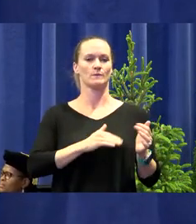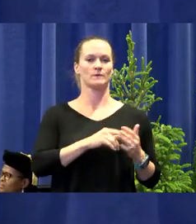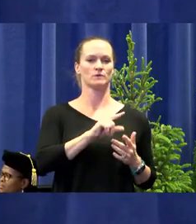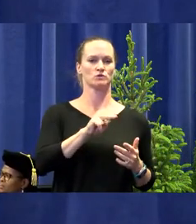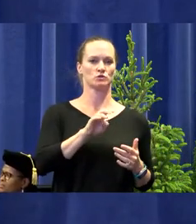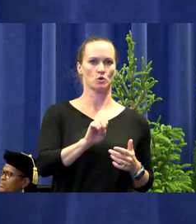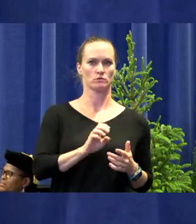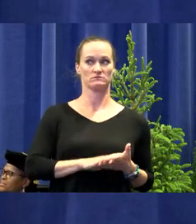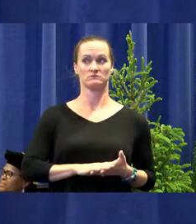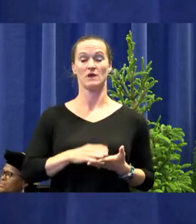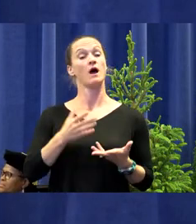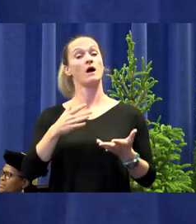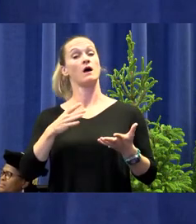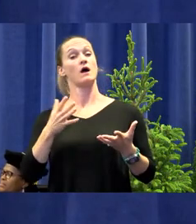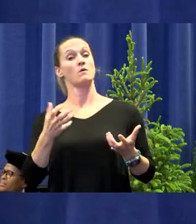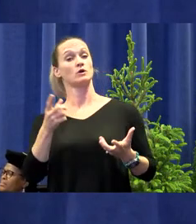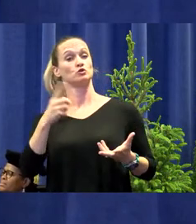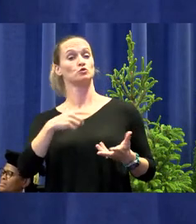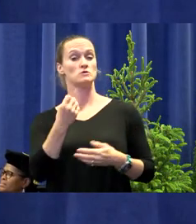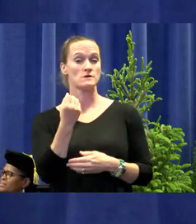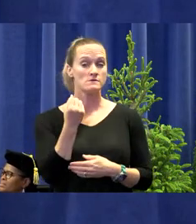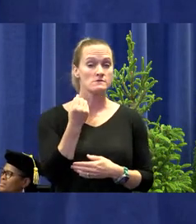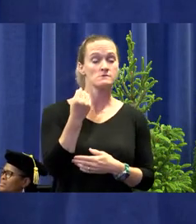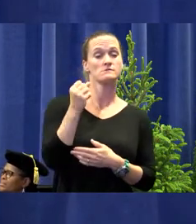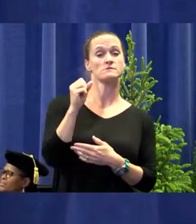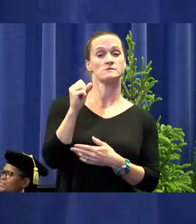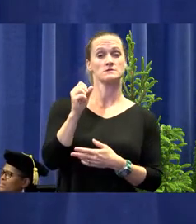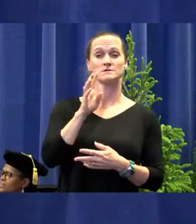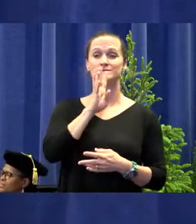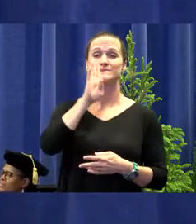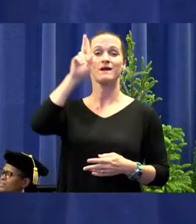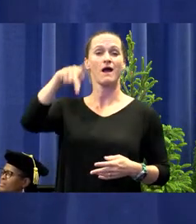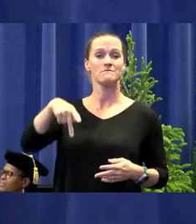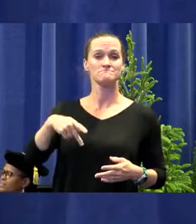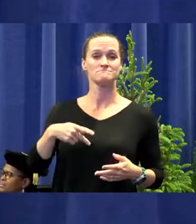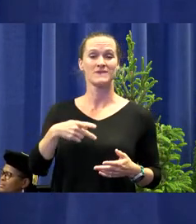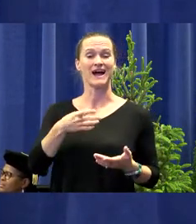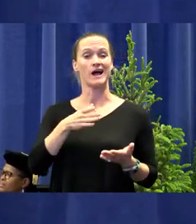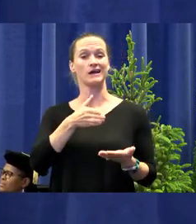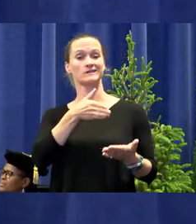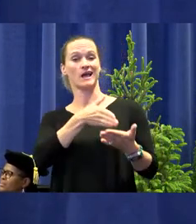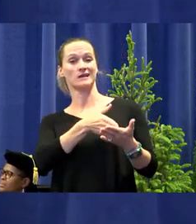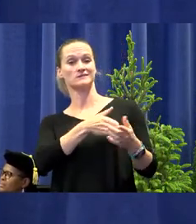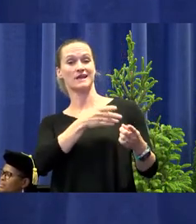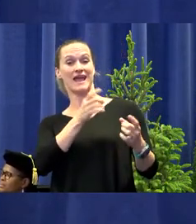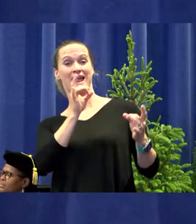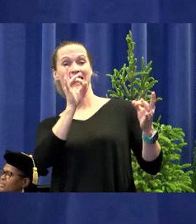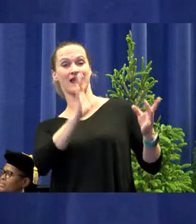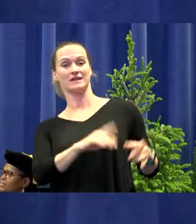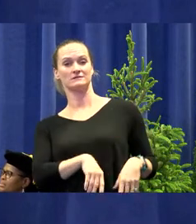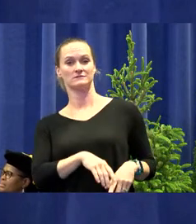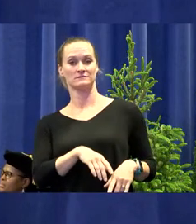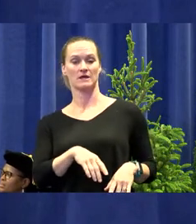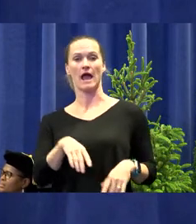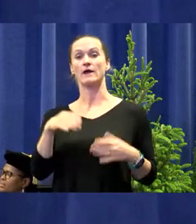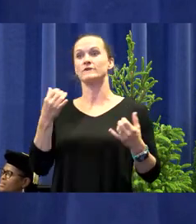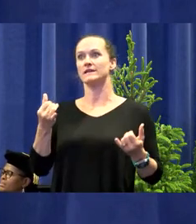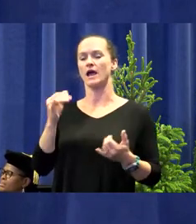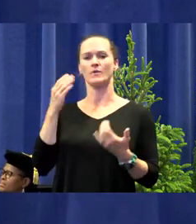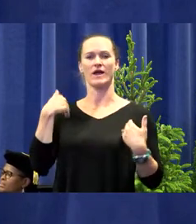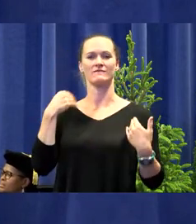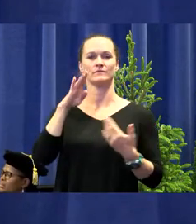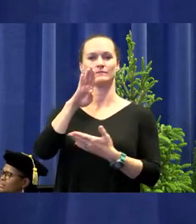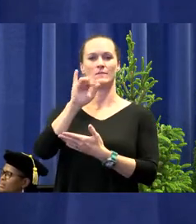to what is important to you. Speak out against hate, and especially at the time like the present where our BIPOC and